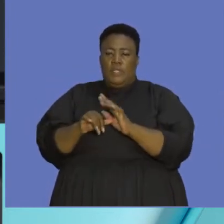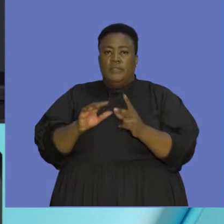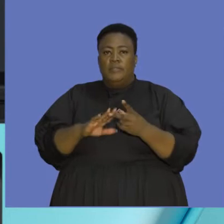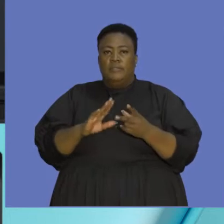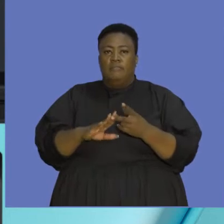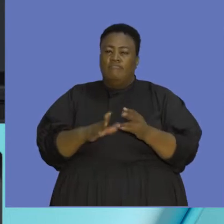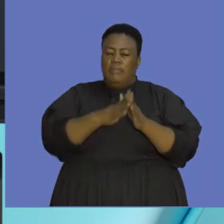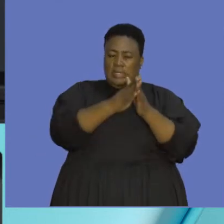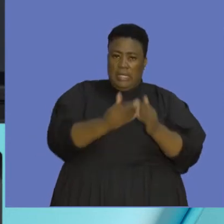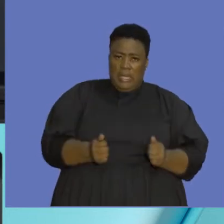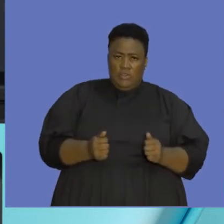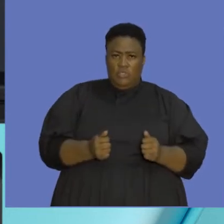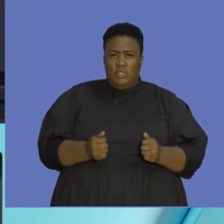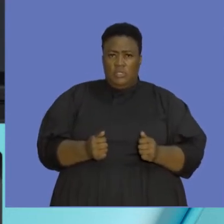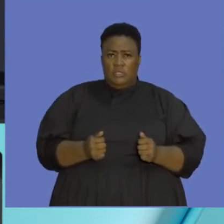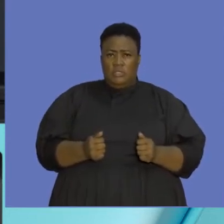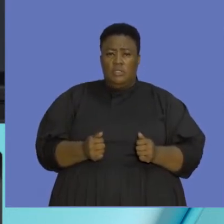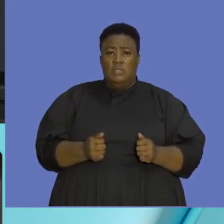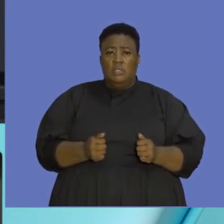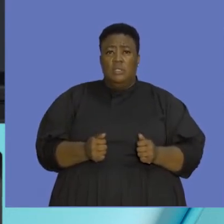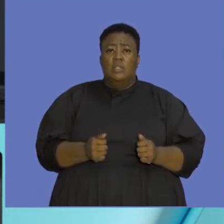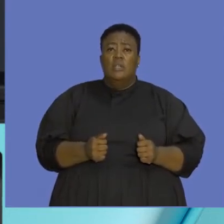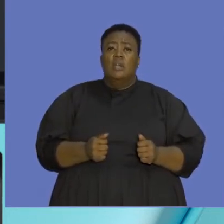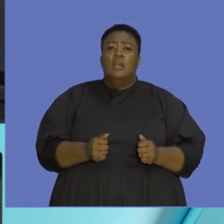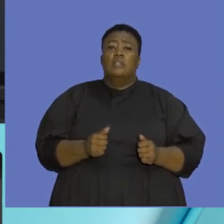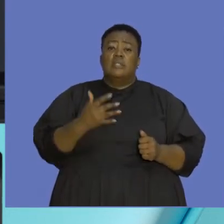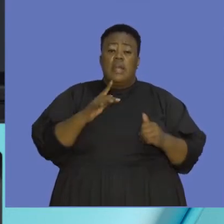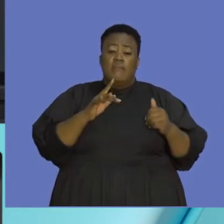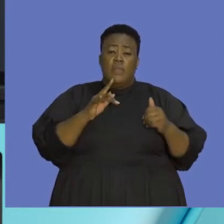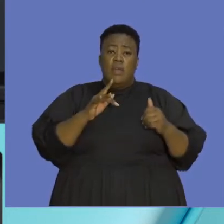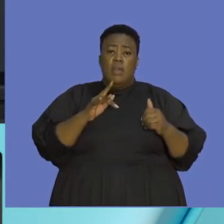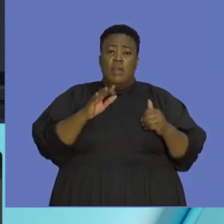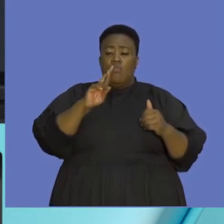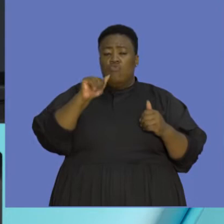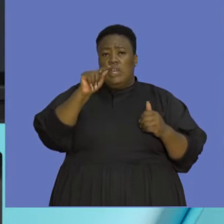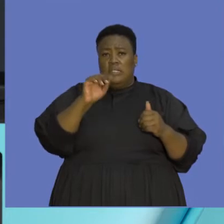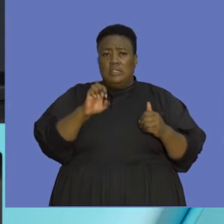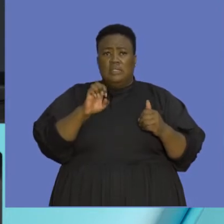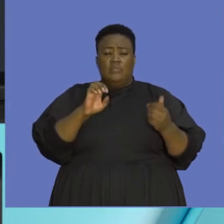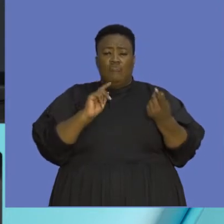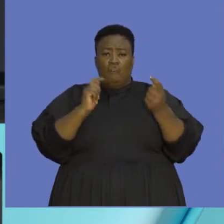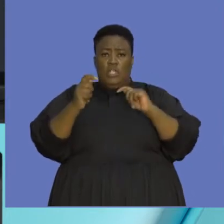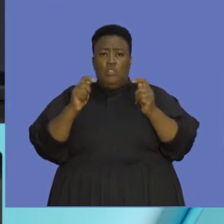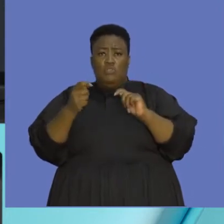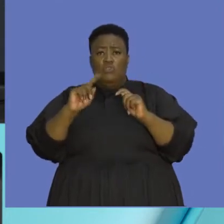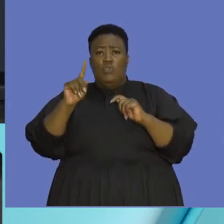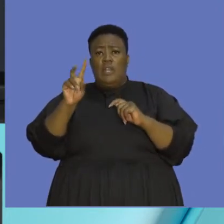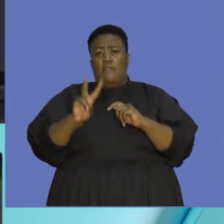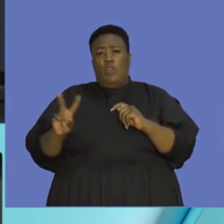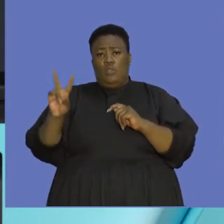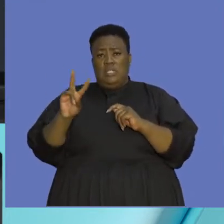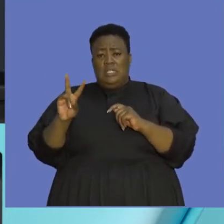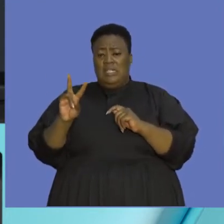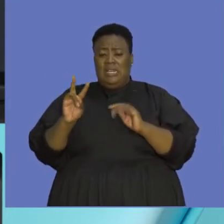acceleration. Acceleration is the rate of change of velocity. How does the velocity change? Now